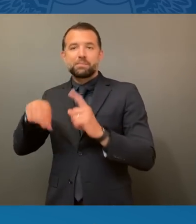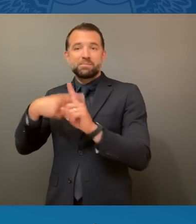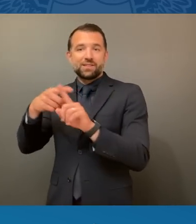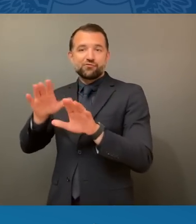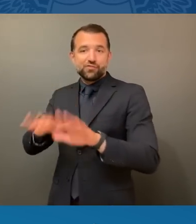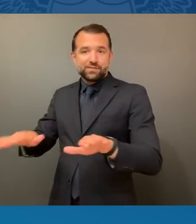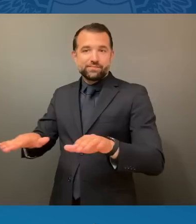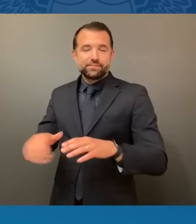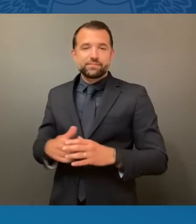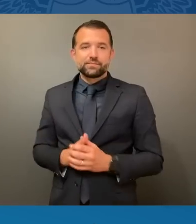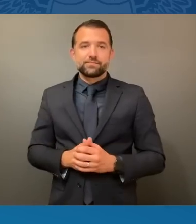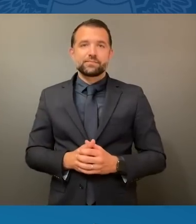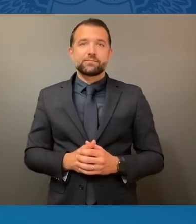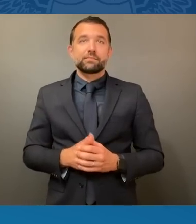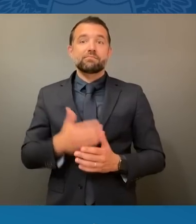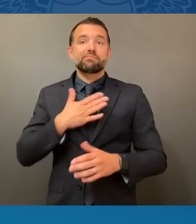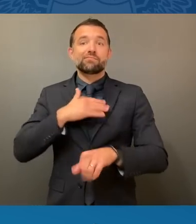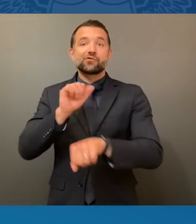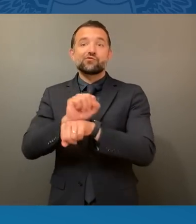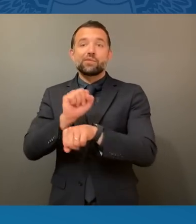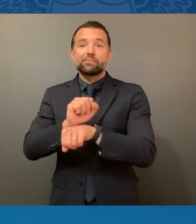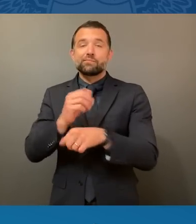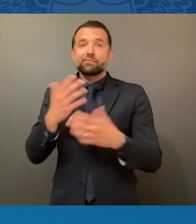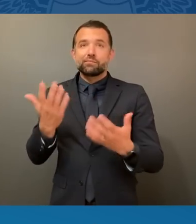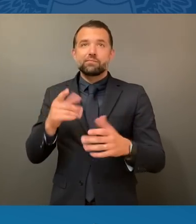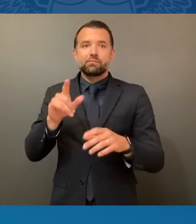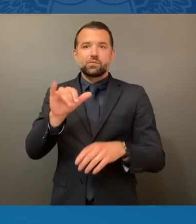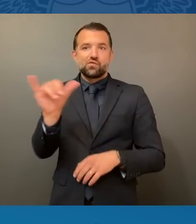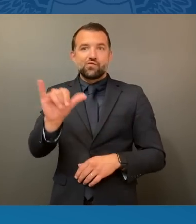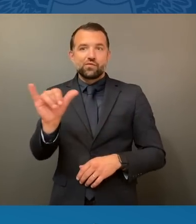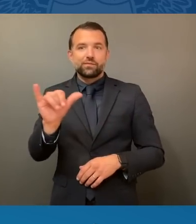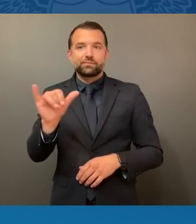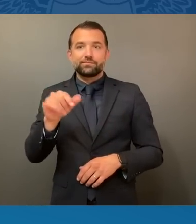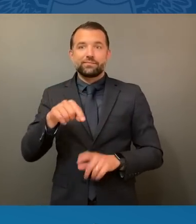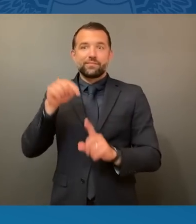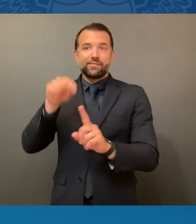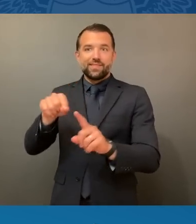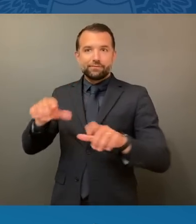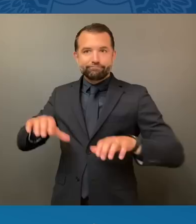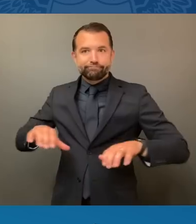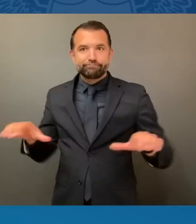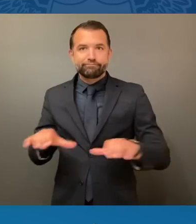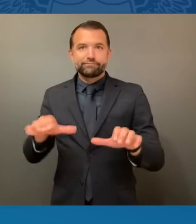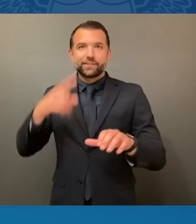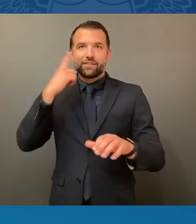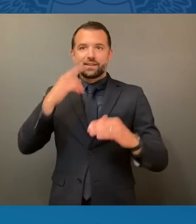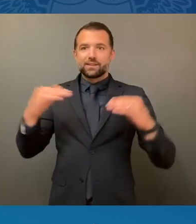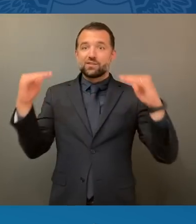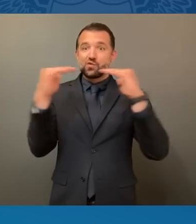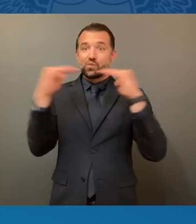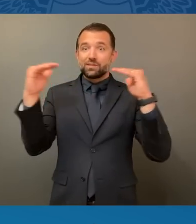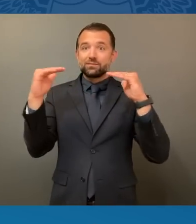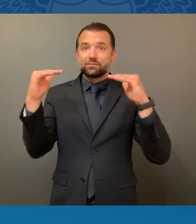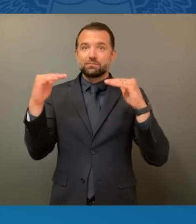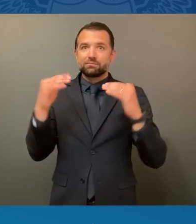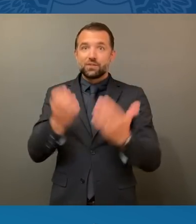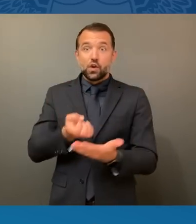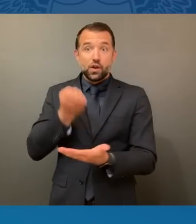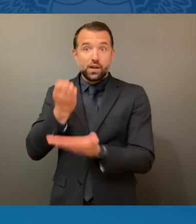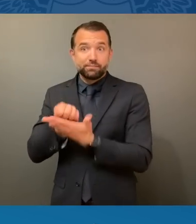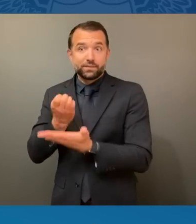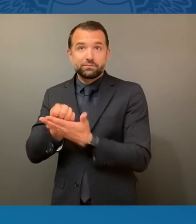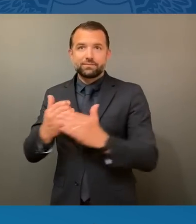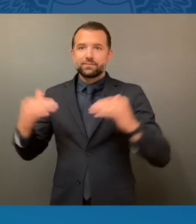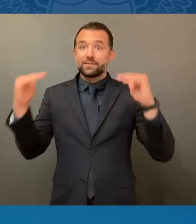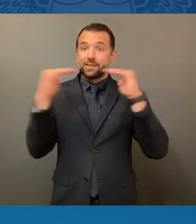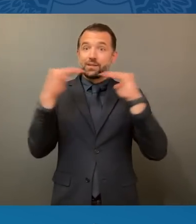that I've done has also been a function of this fight for justice, be it economic justice, which is a main area, one of the main